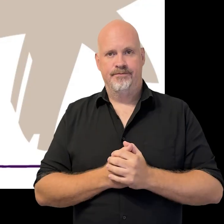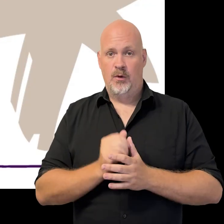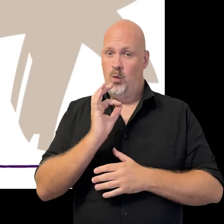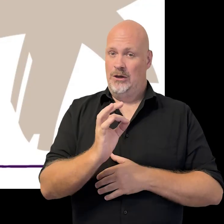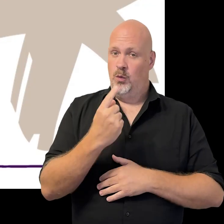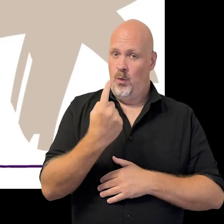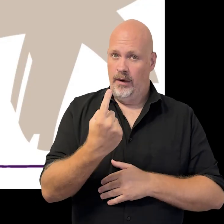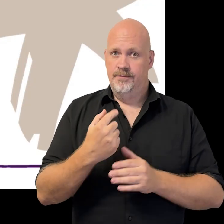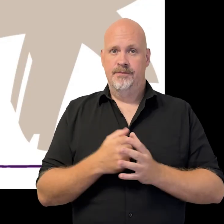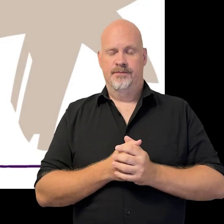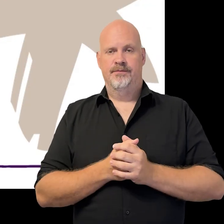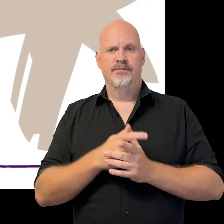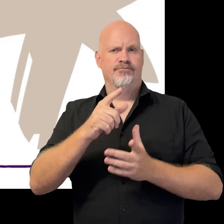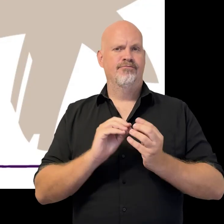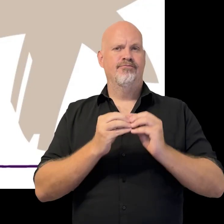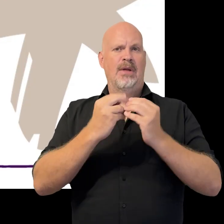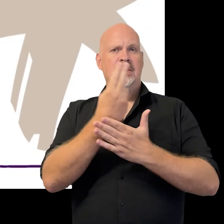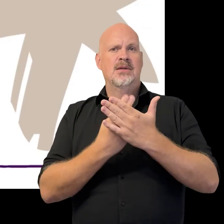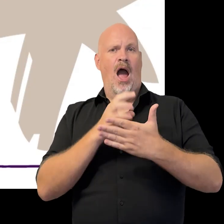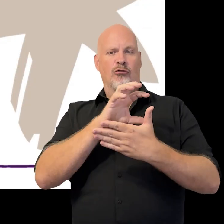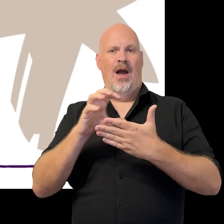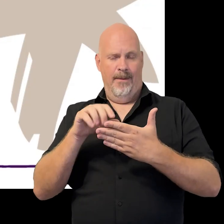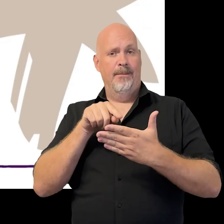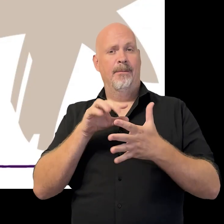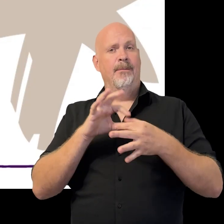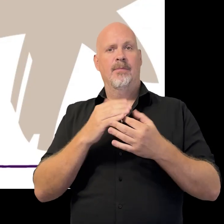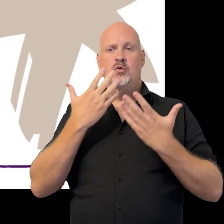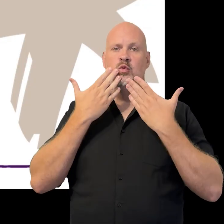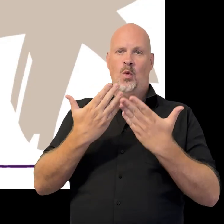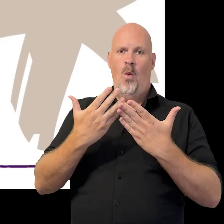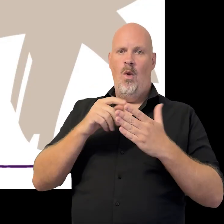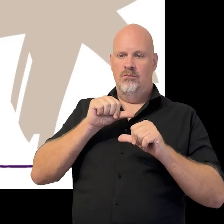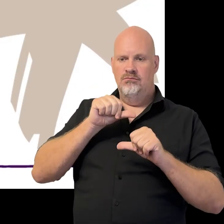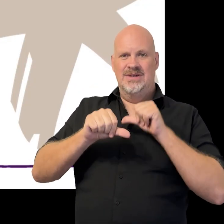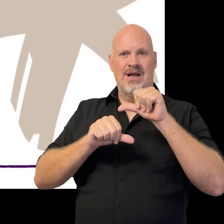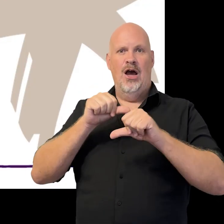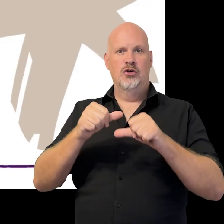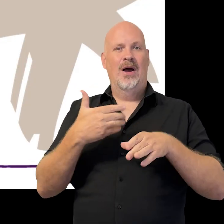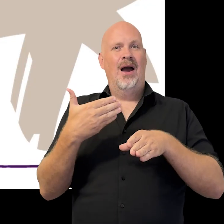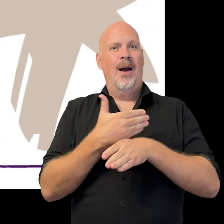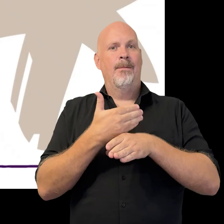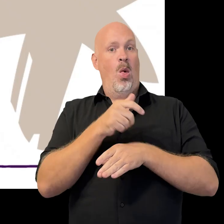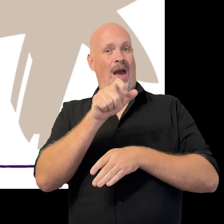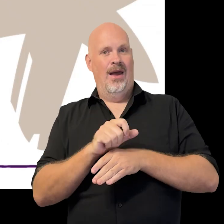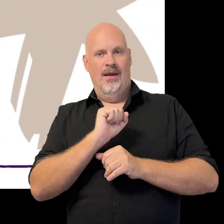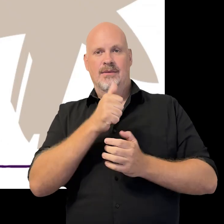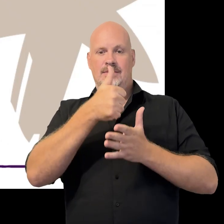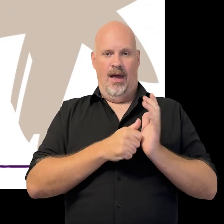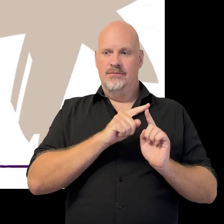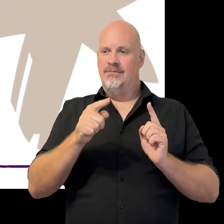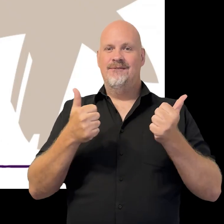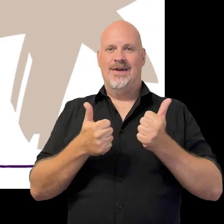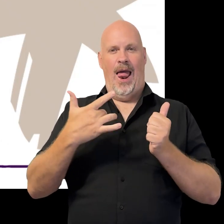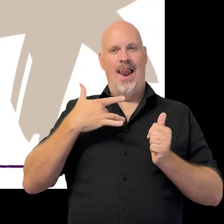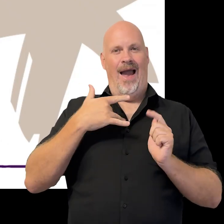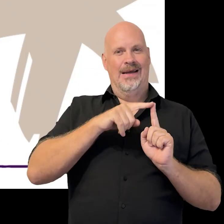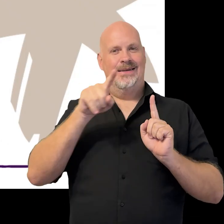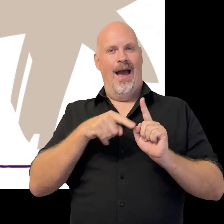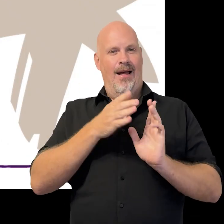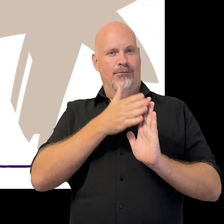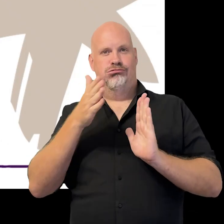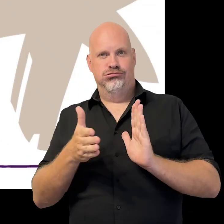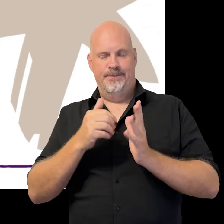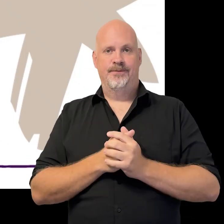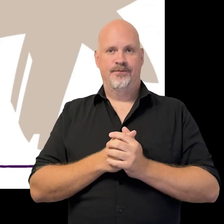in terms of what we mean by that. We'll be looking at how to write a business-focused research report,